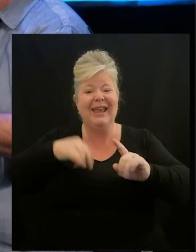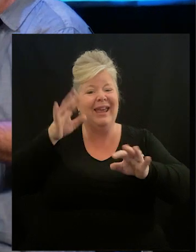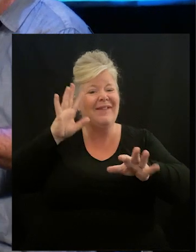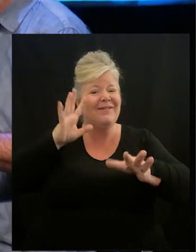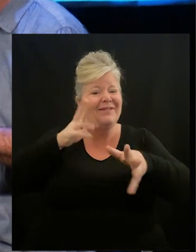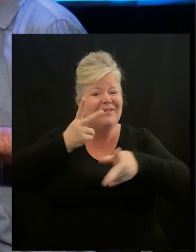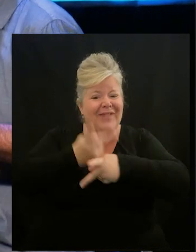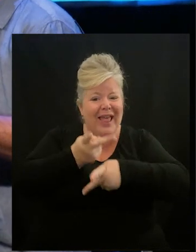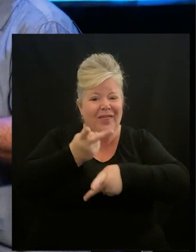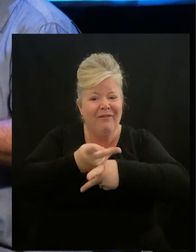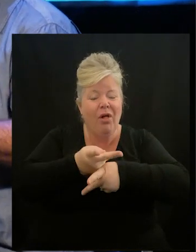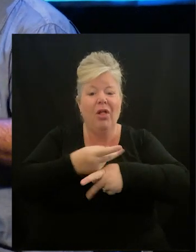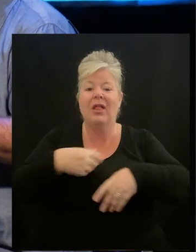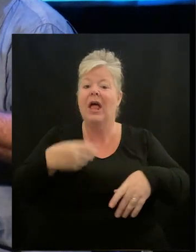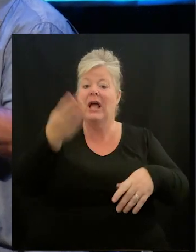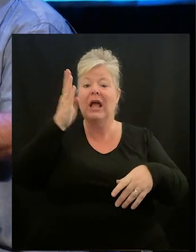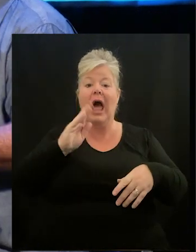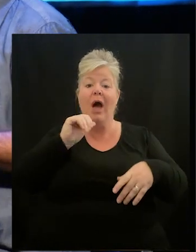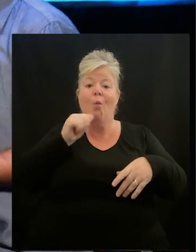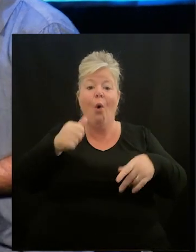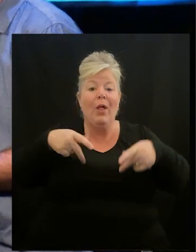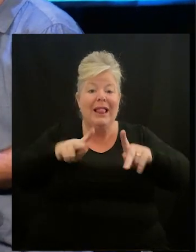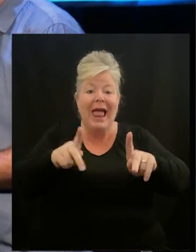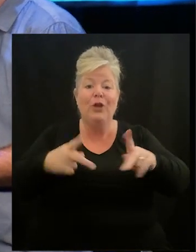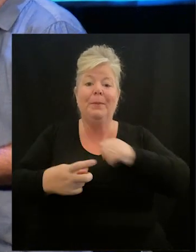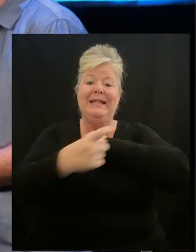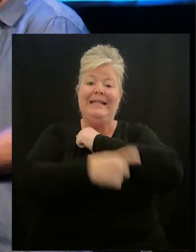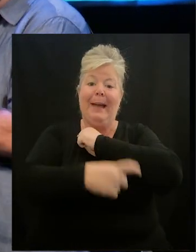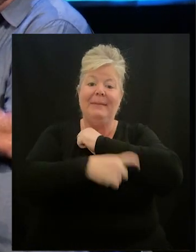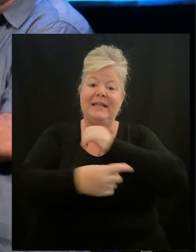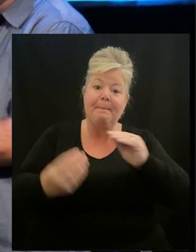you be tempted beyond what you can bear.